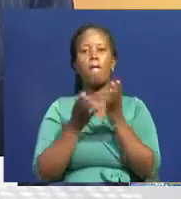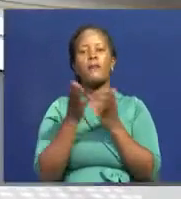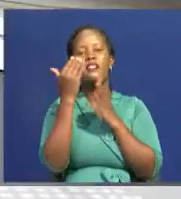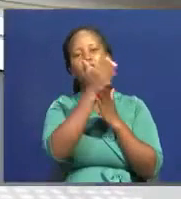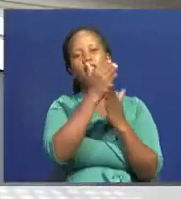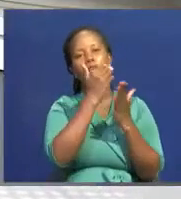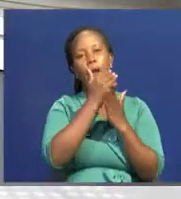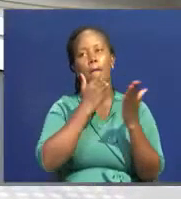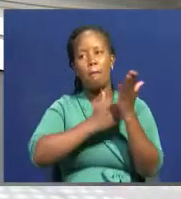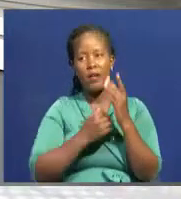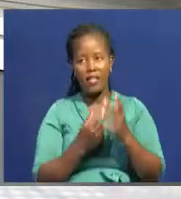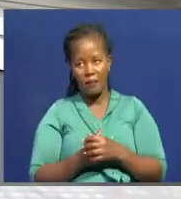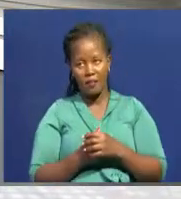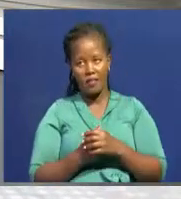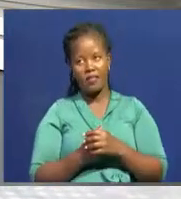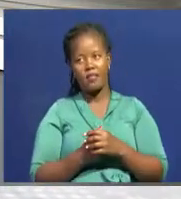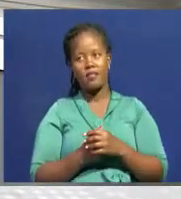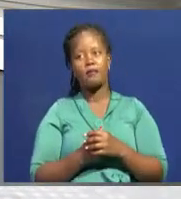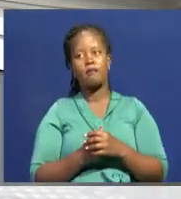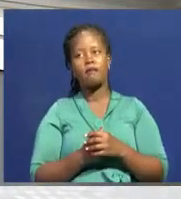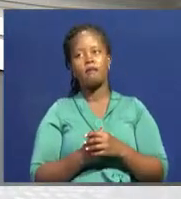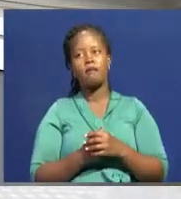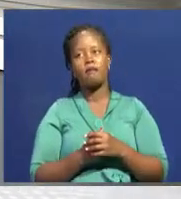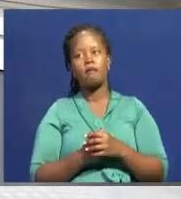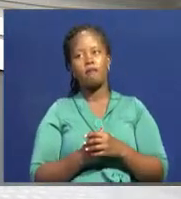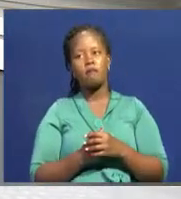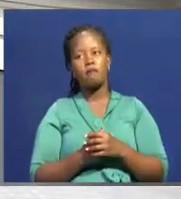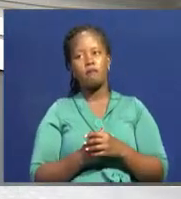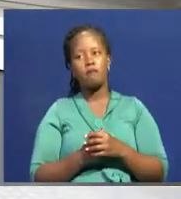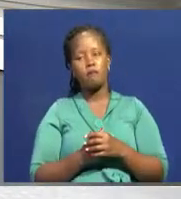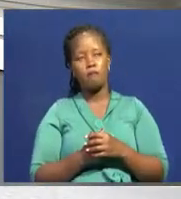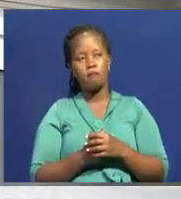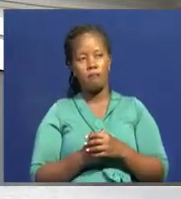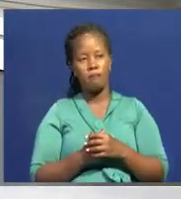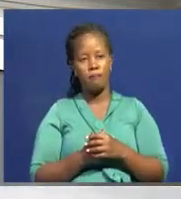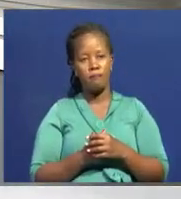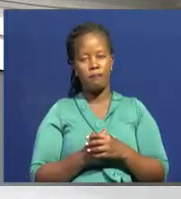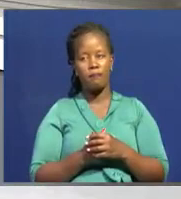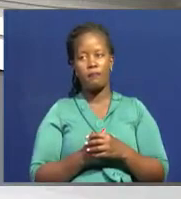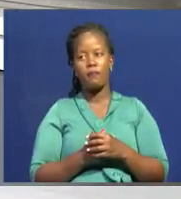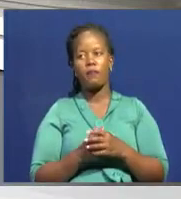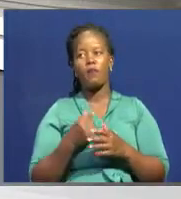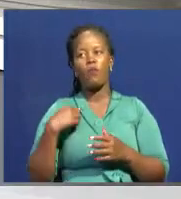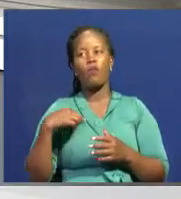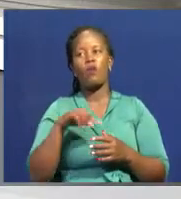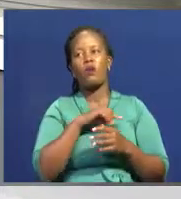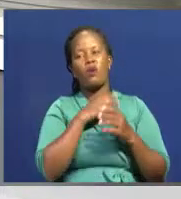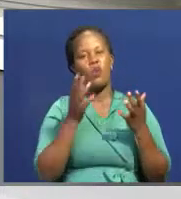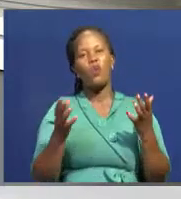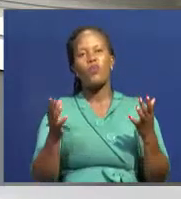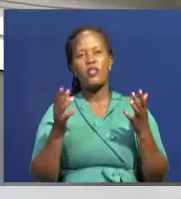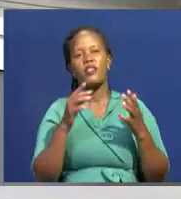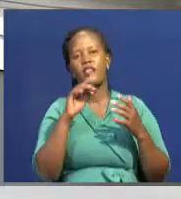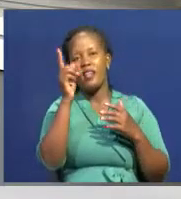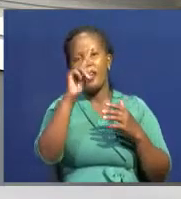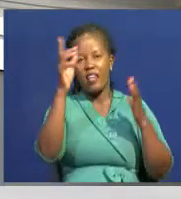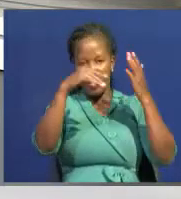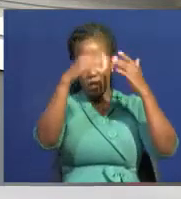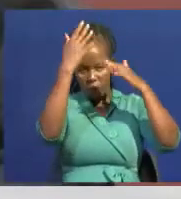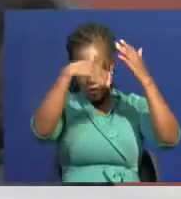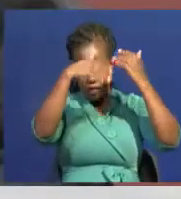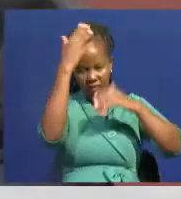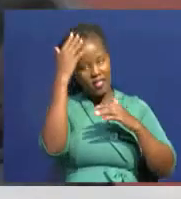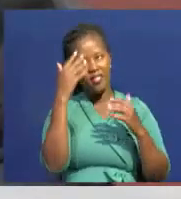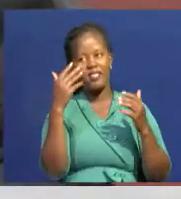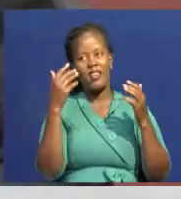yeah. And because of you can add on that as well. Yes. We will not touch on all. I think the University of Nairobi is endowed